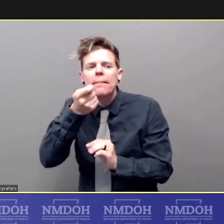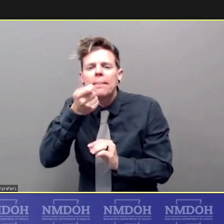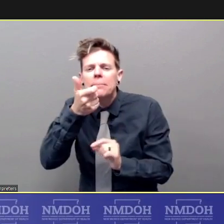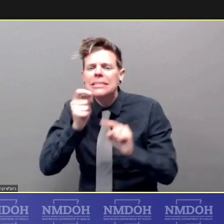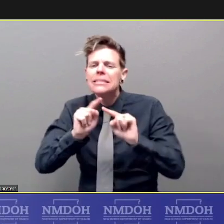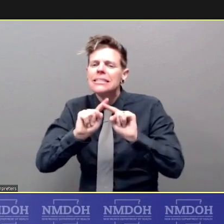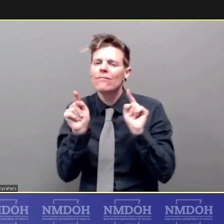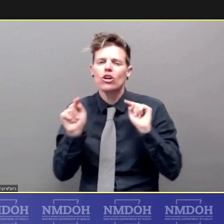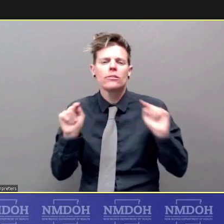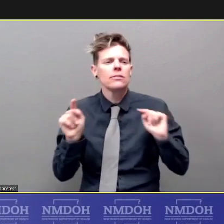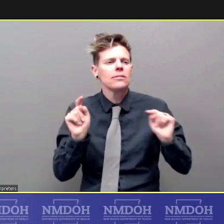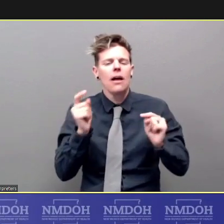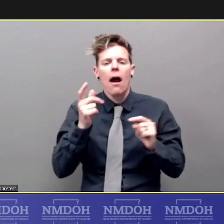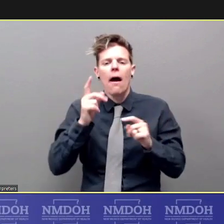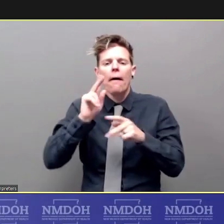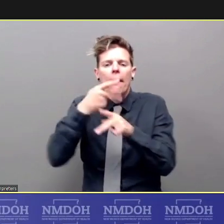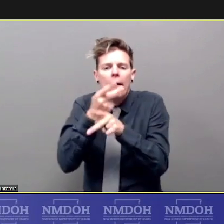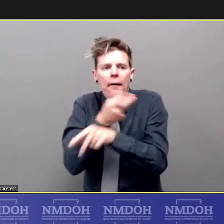So,